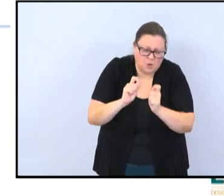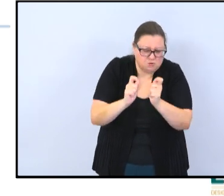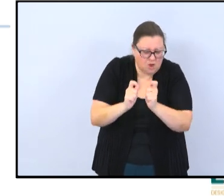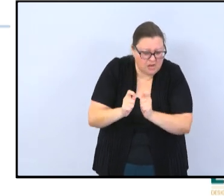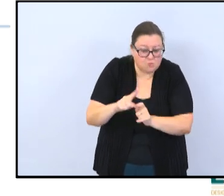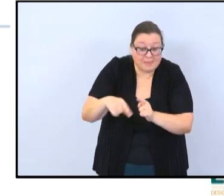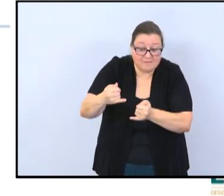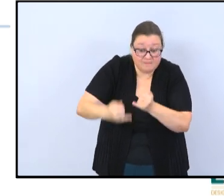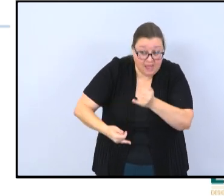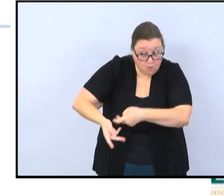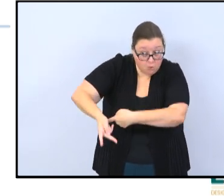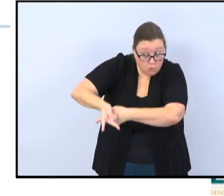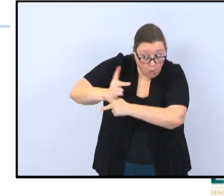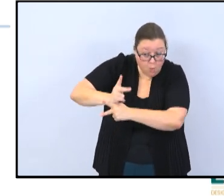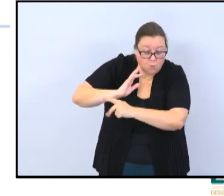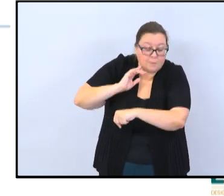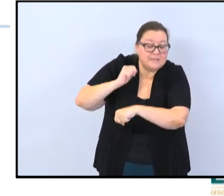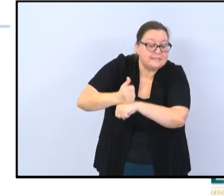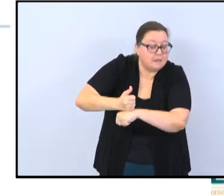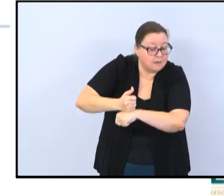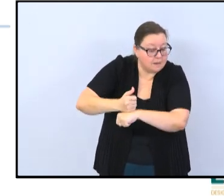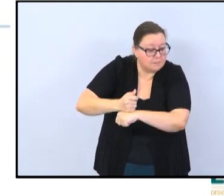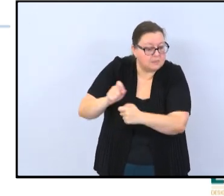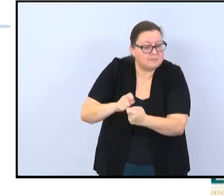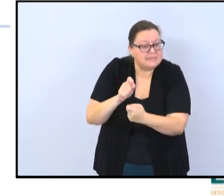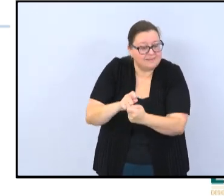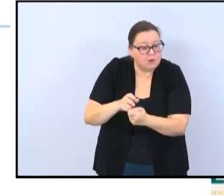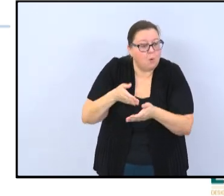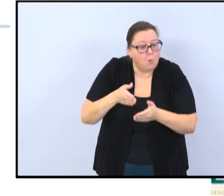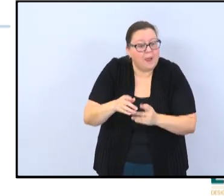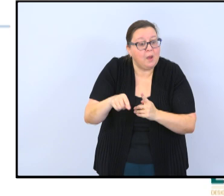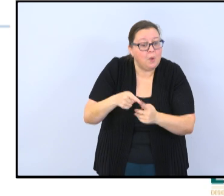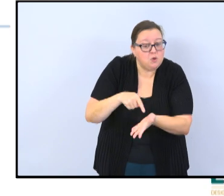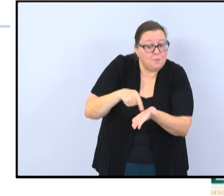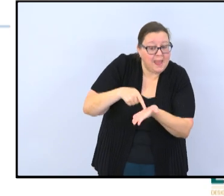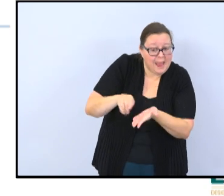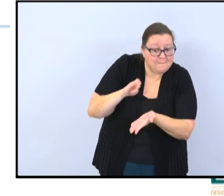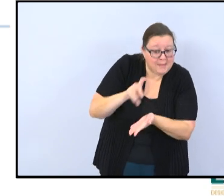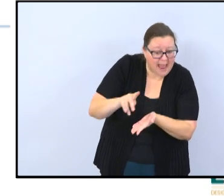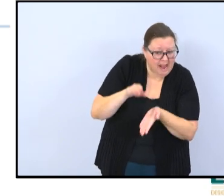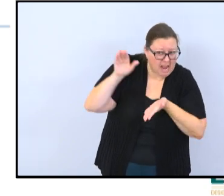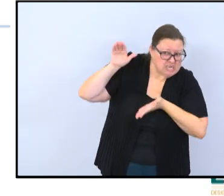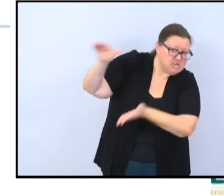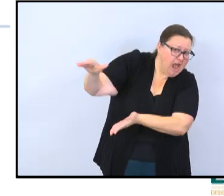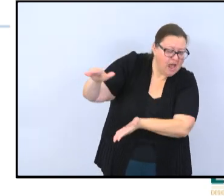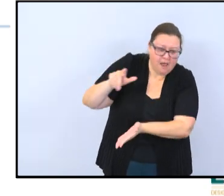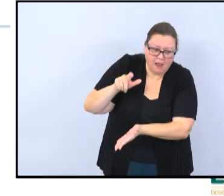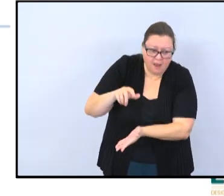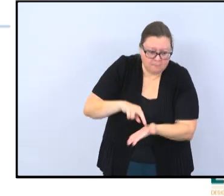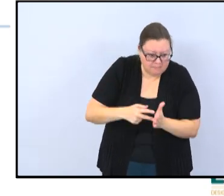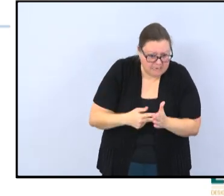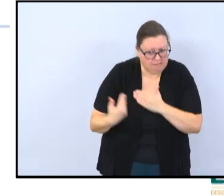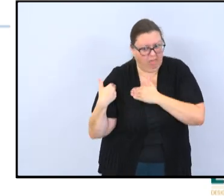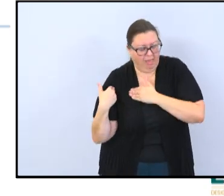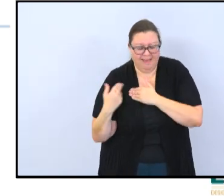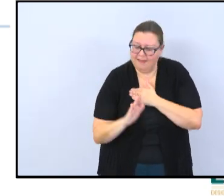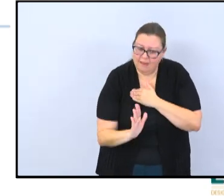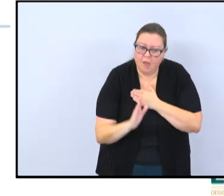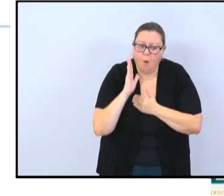loan will be structured in such a way that you have positive cash flow. That's the way SECO structured it. They do not want it to be a burden to